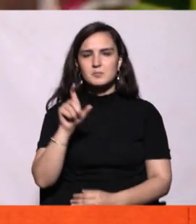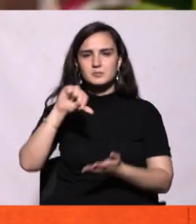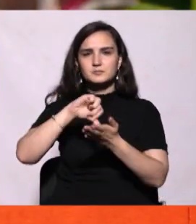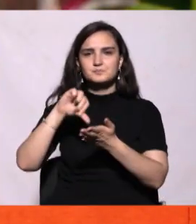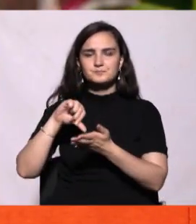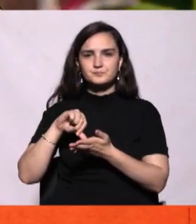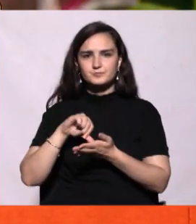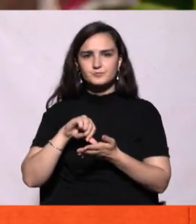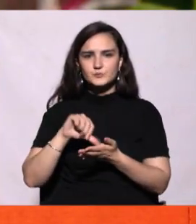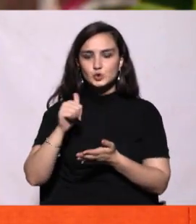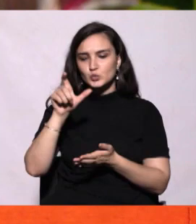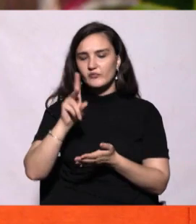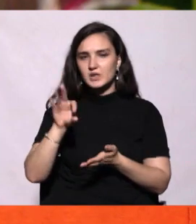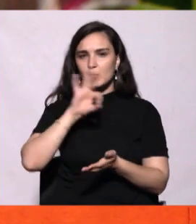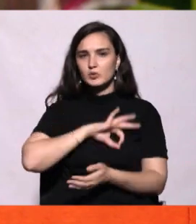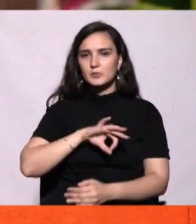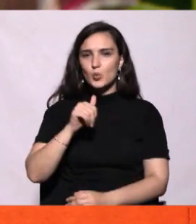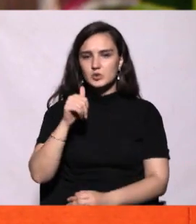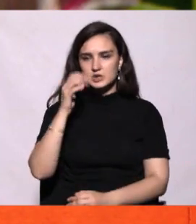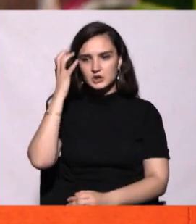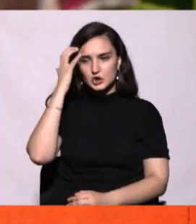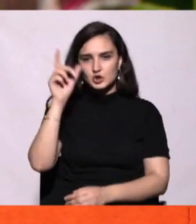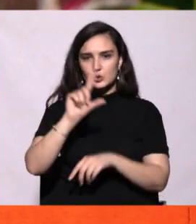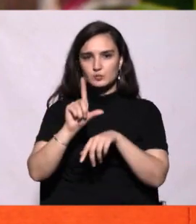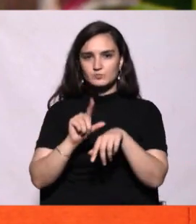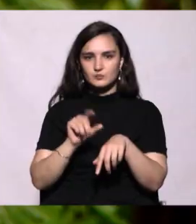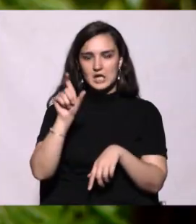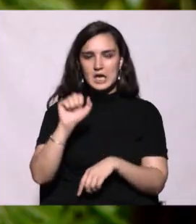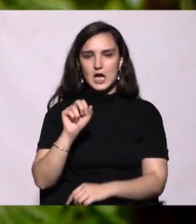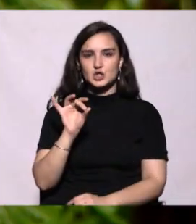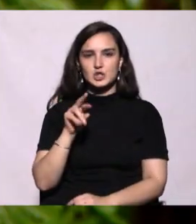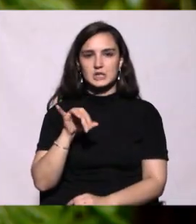are used as ghosts in these kind of stories?